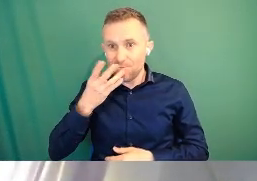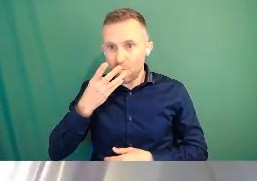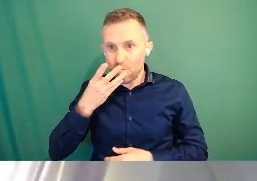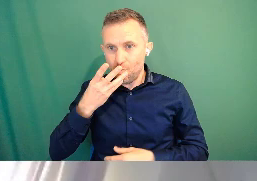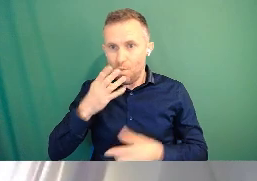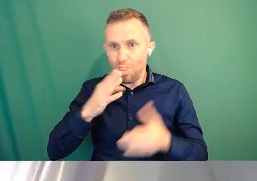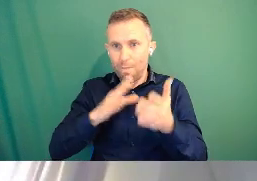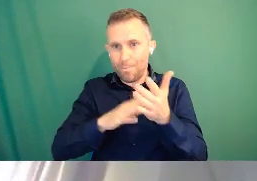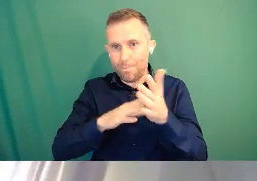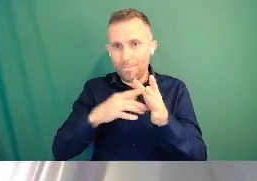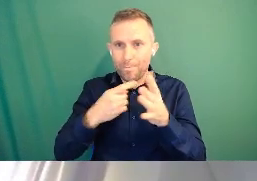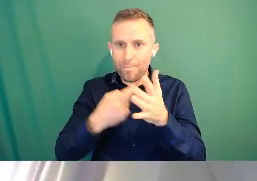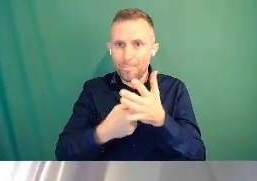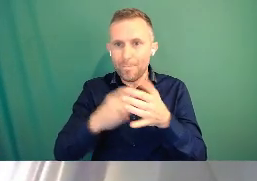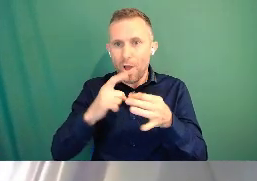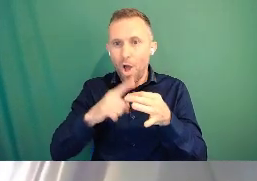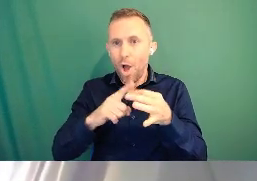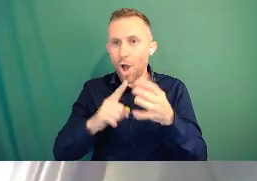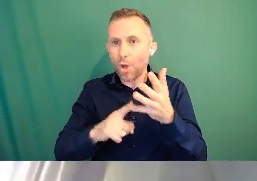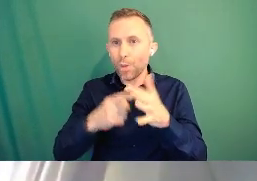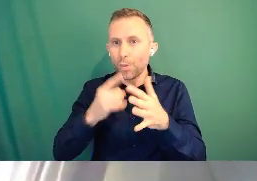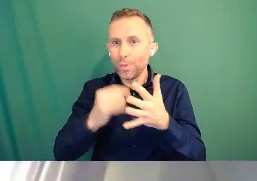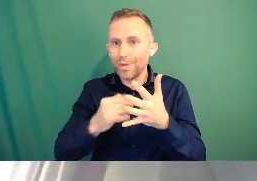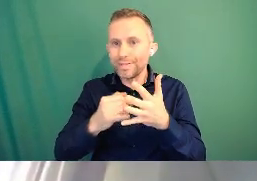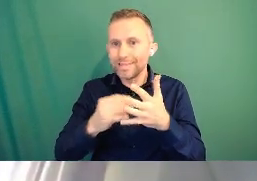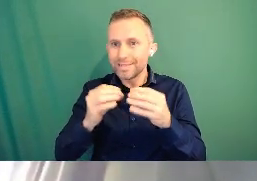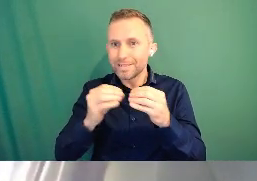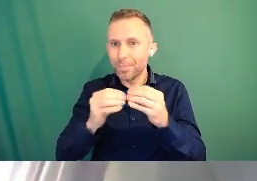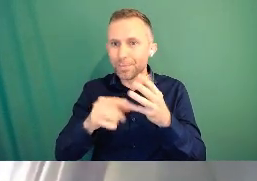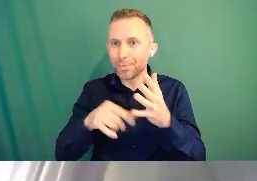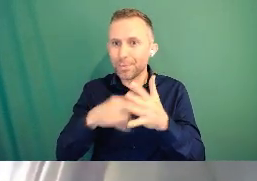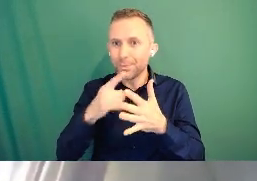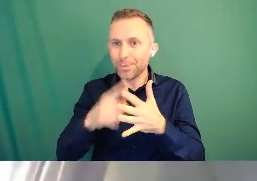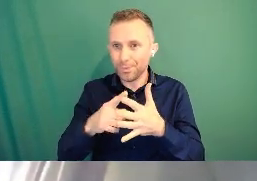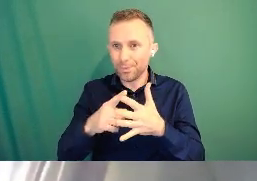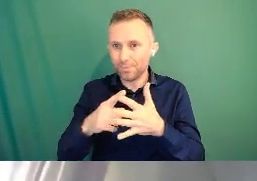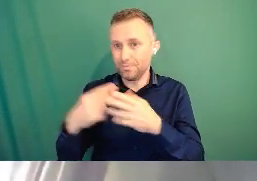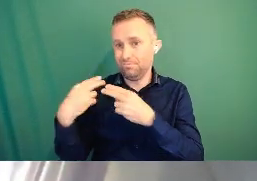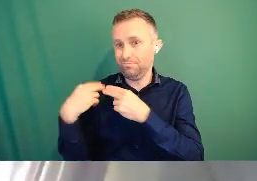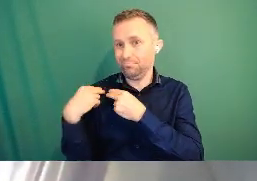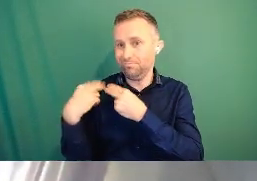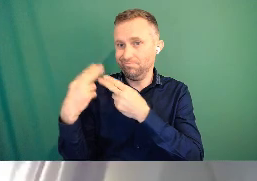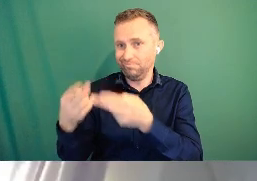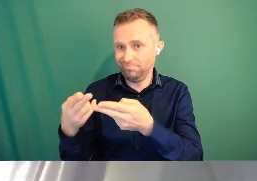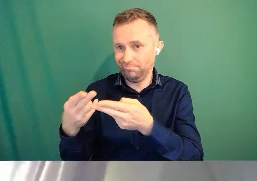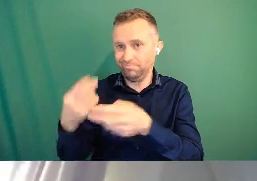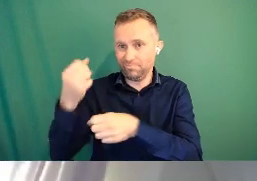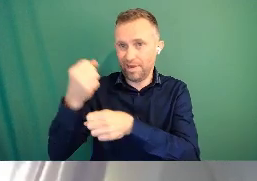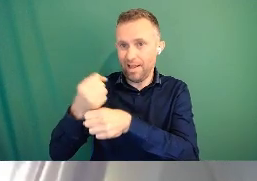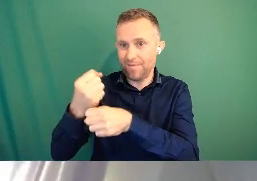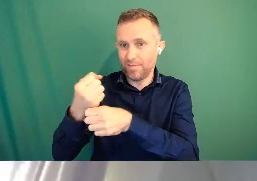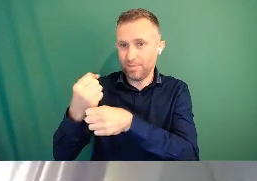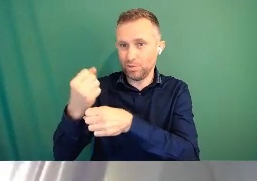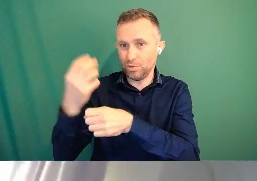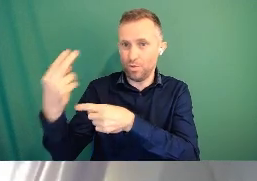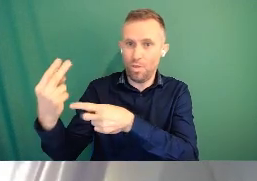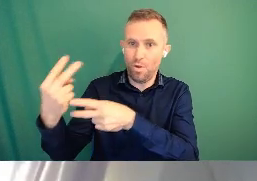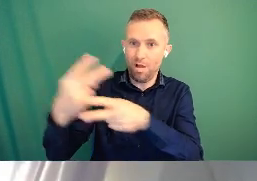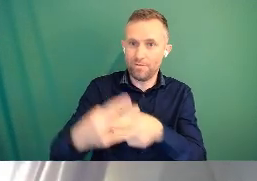1950, the 4th Marquess of Bute handed the castle over into state care.